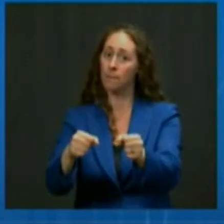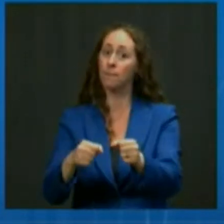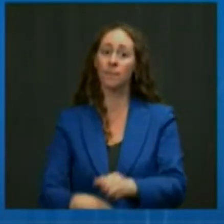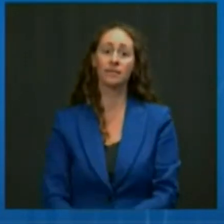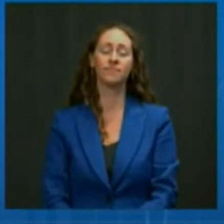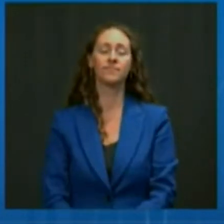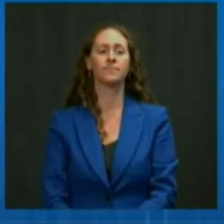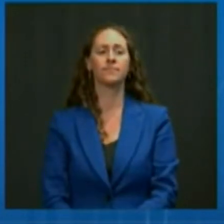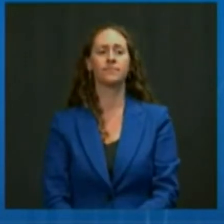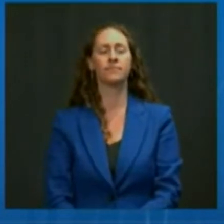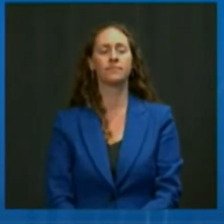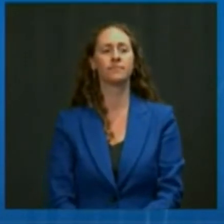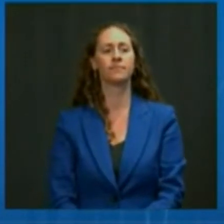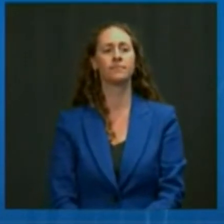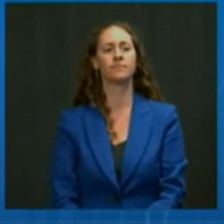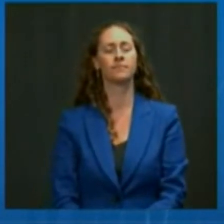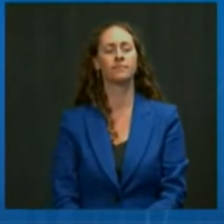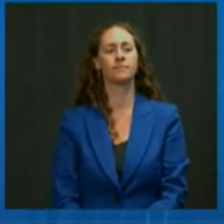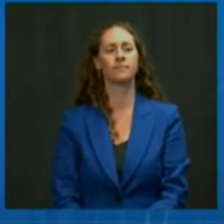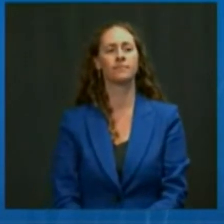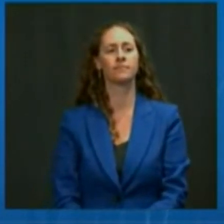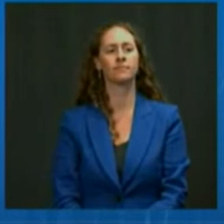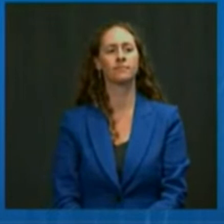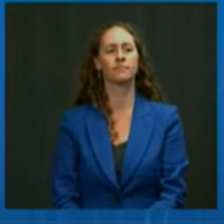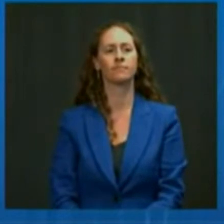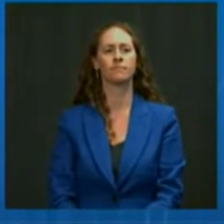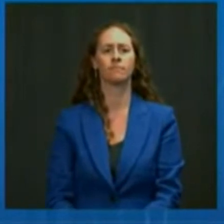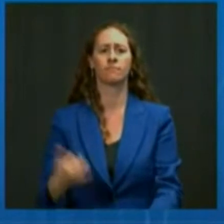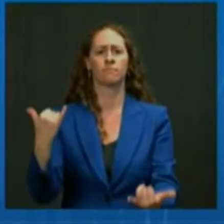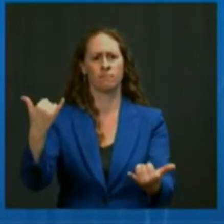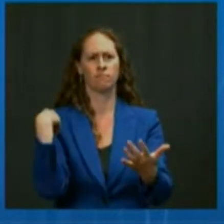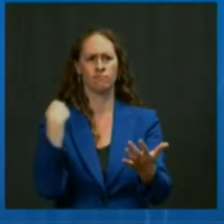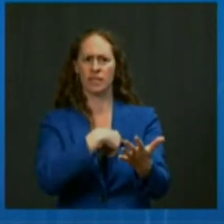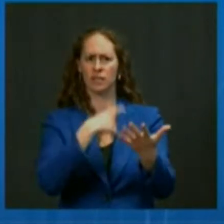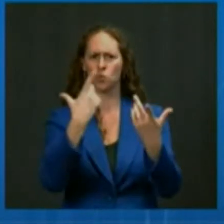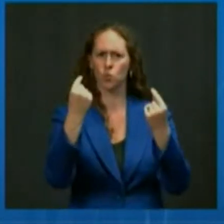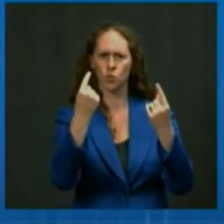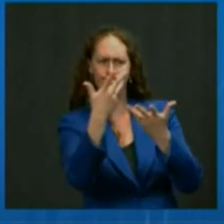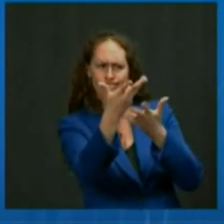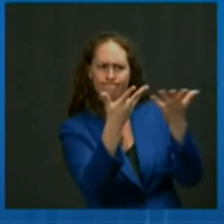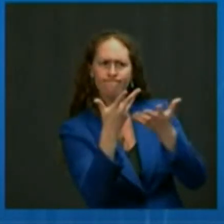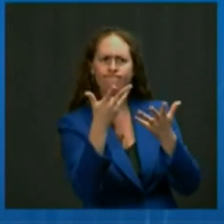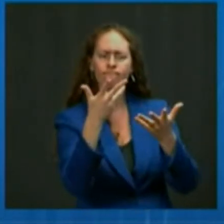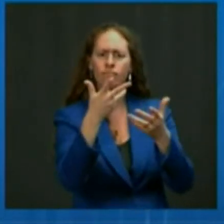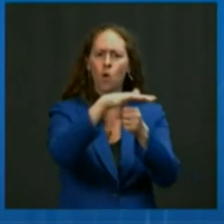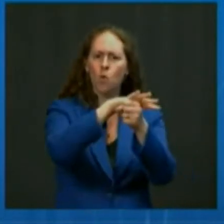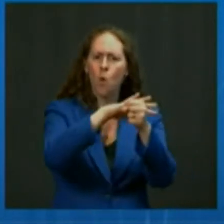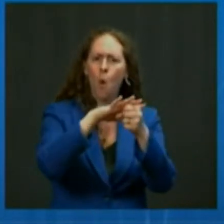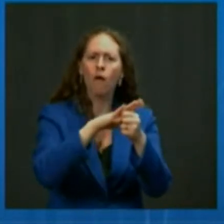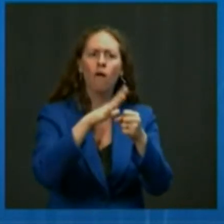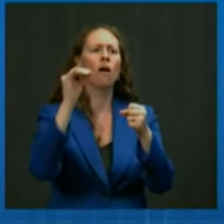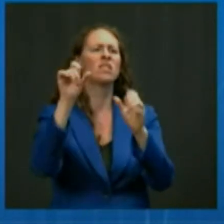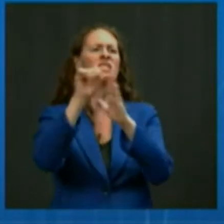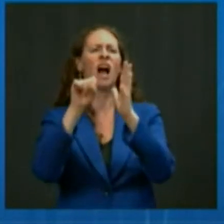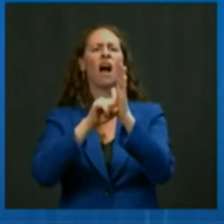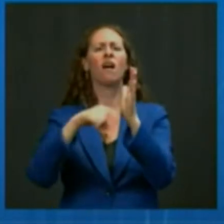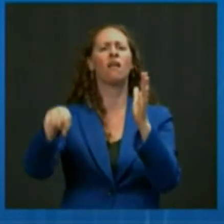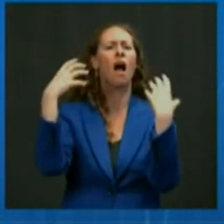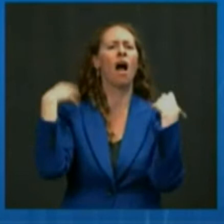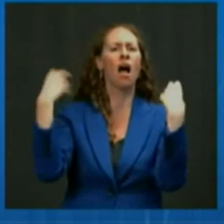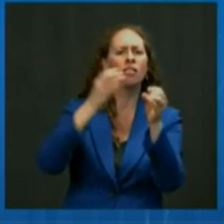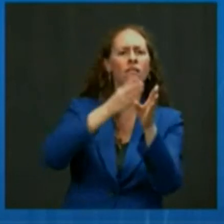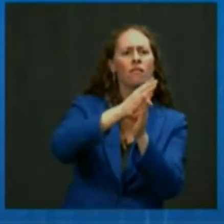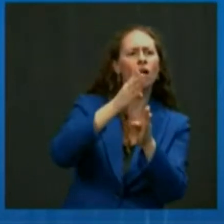In the weeks ahead, we'll continue working closely with states, healthcare providers, pharmacies, and national